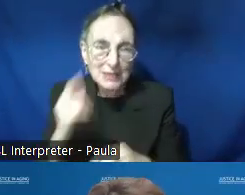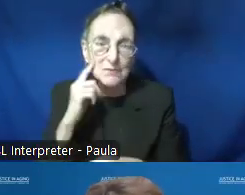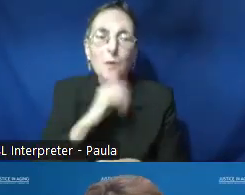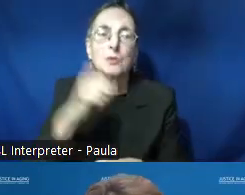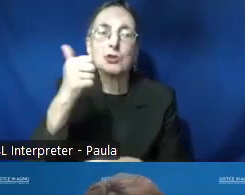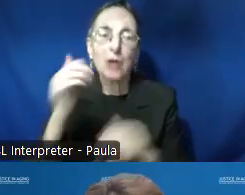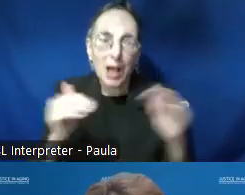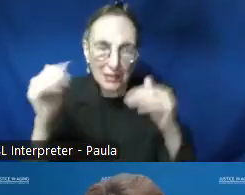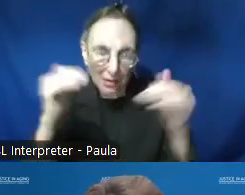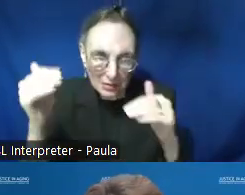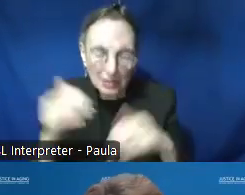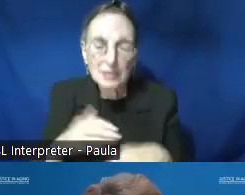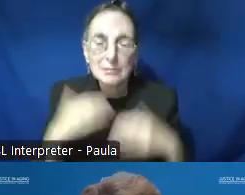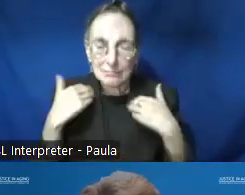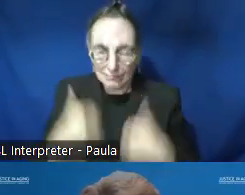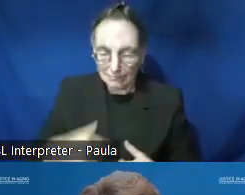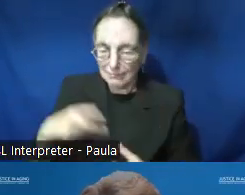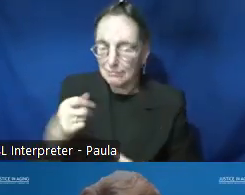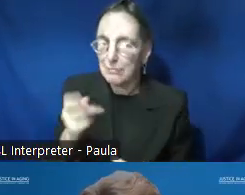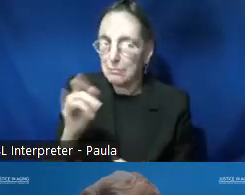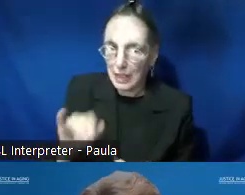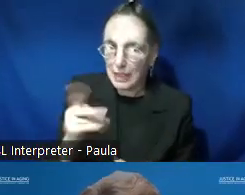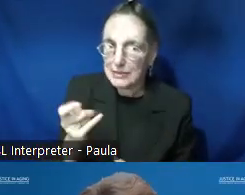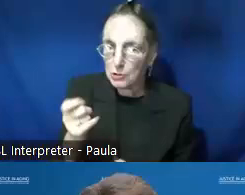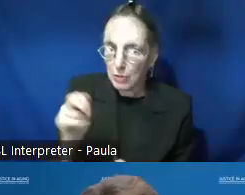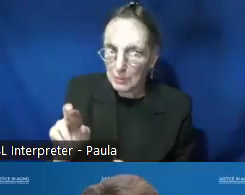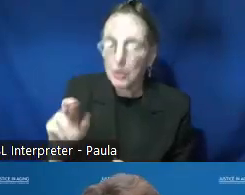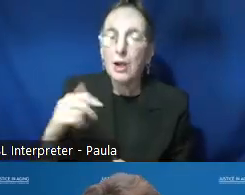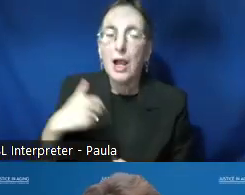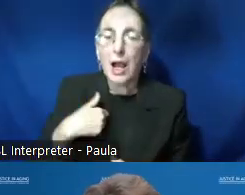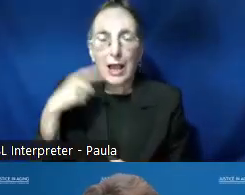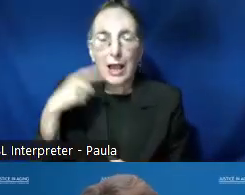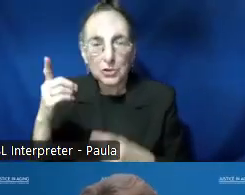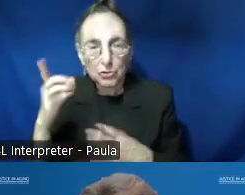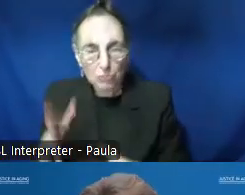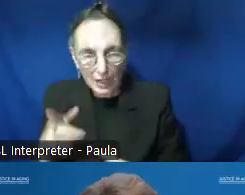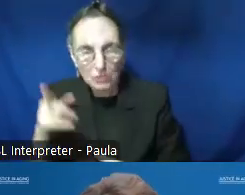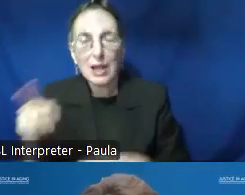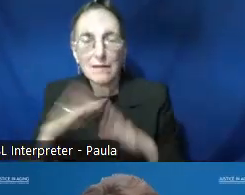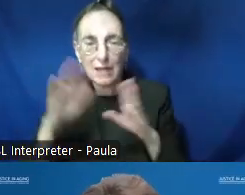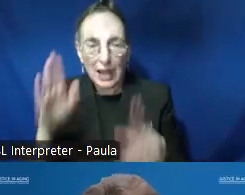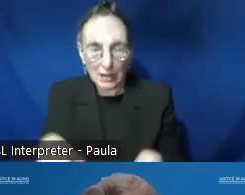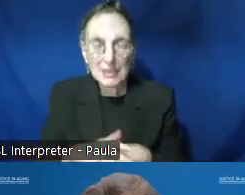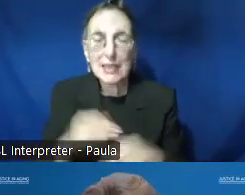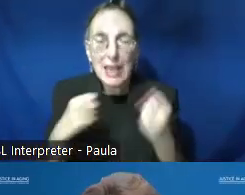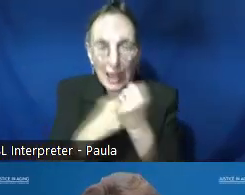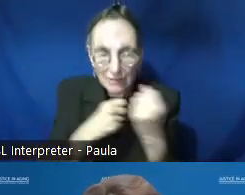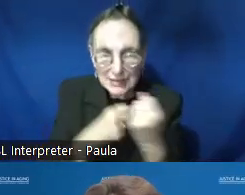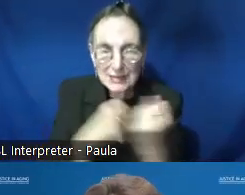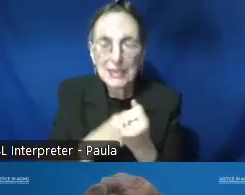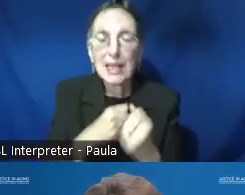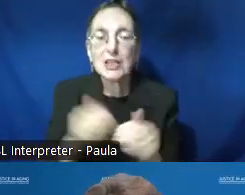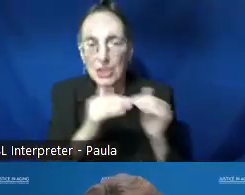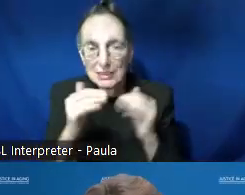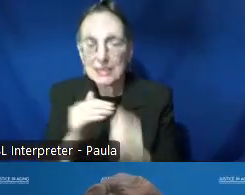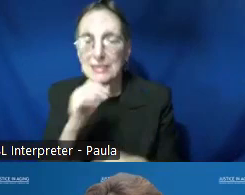mentioned, my name is Patty Pruneber. I'm the Director of Housing Advocacy at Justice and Aging, and I'm joined by my colleague, Jenny Kay, who